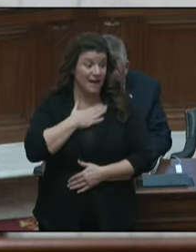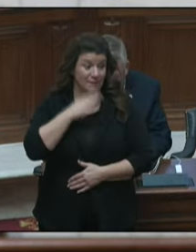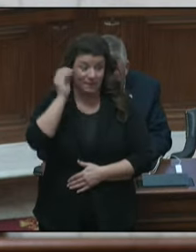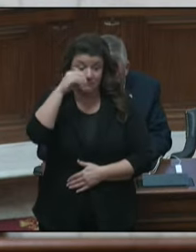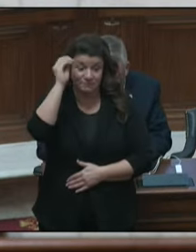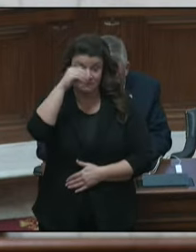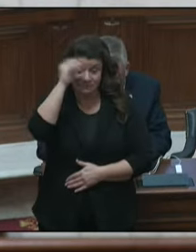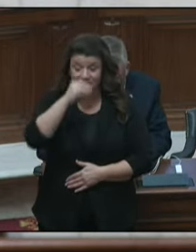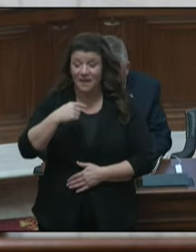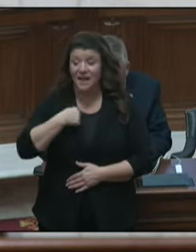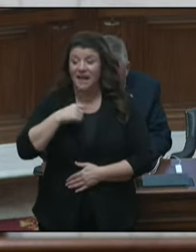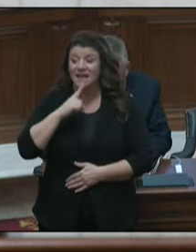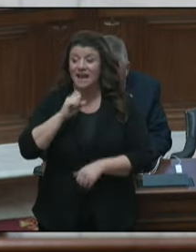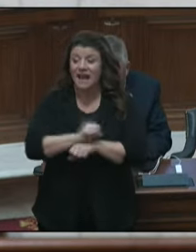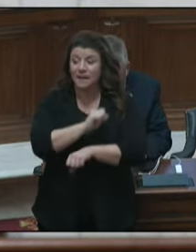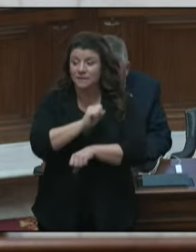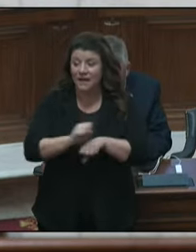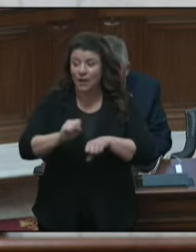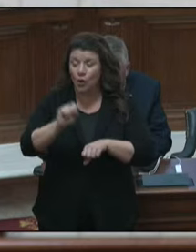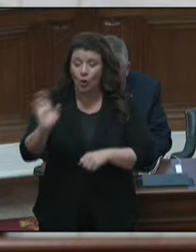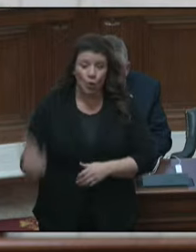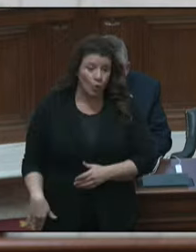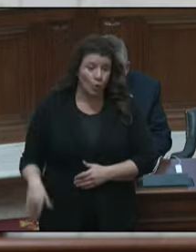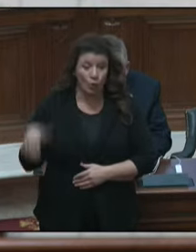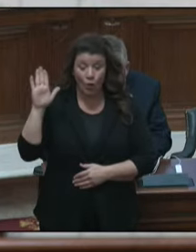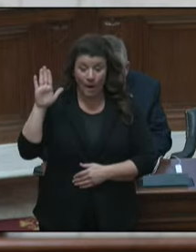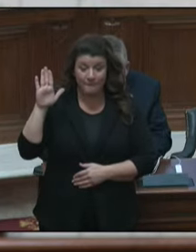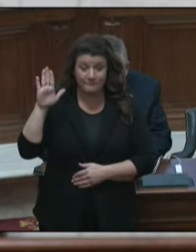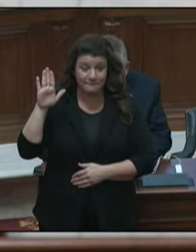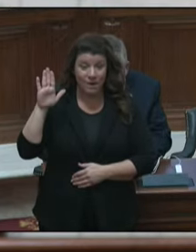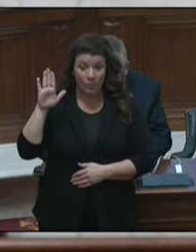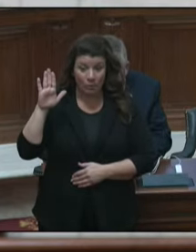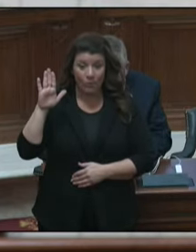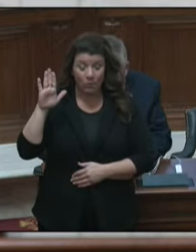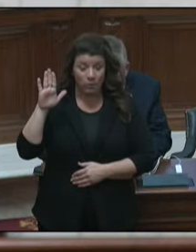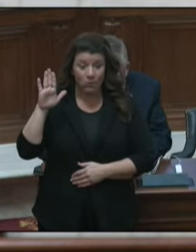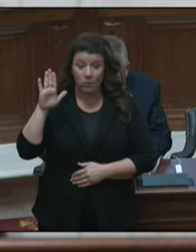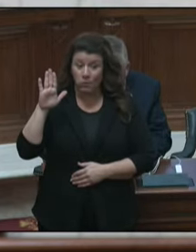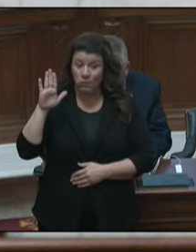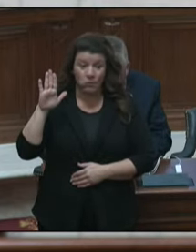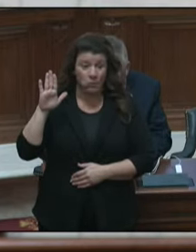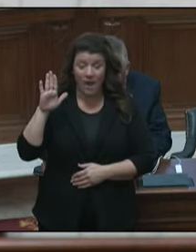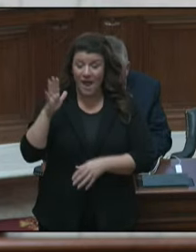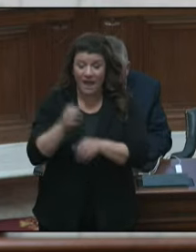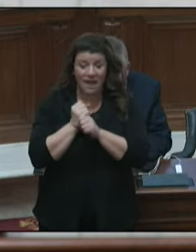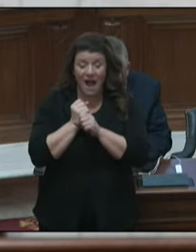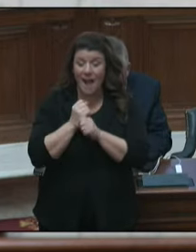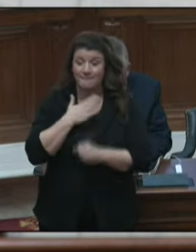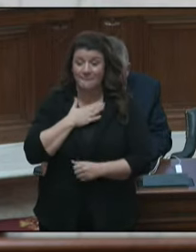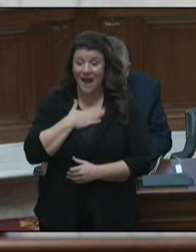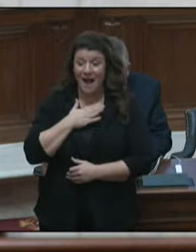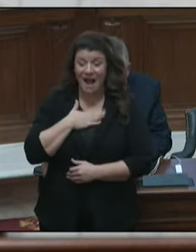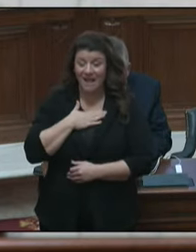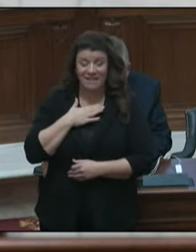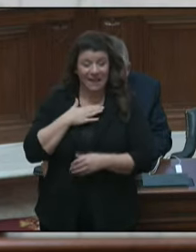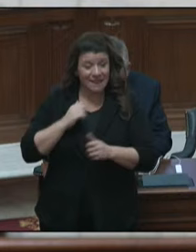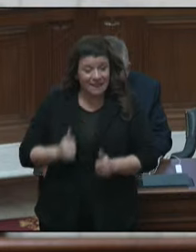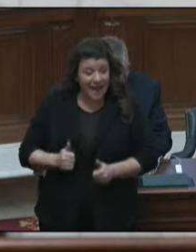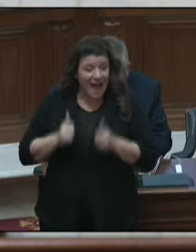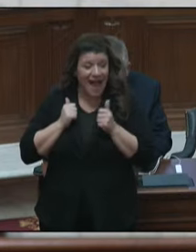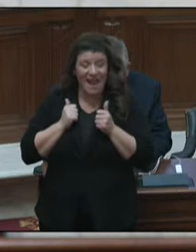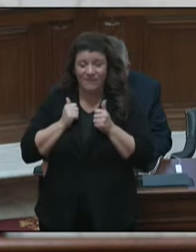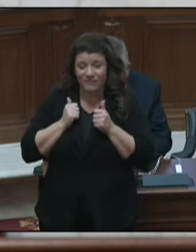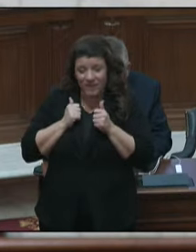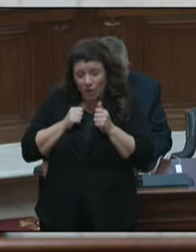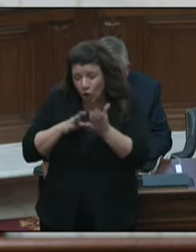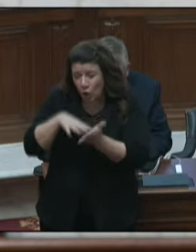and I absolutely grew up and cut my teeth from a business standpoint running